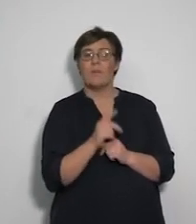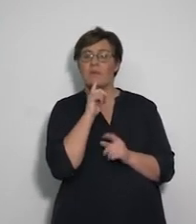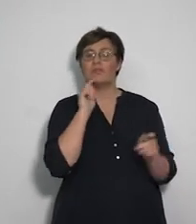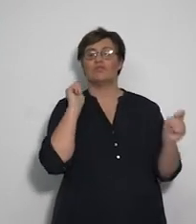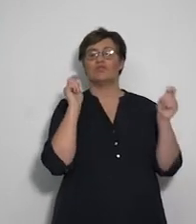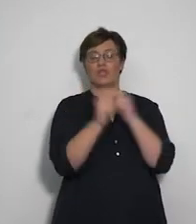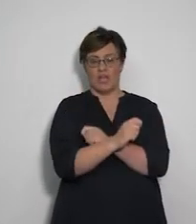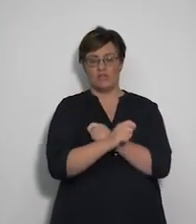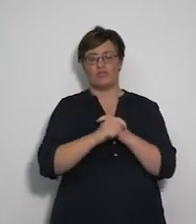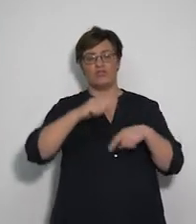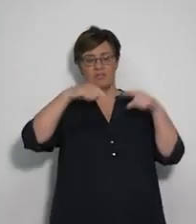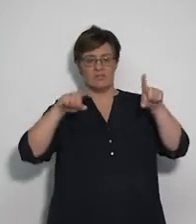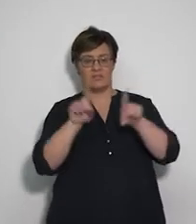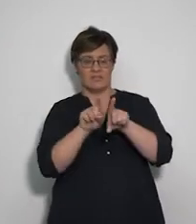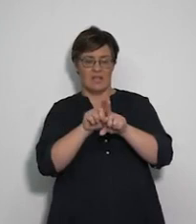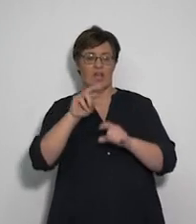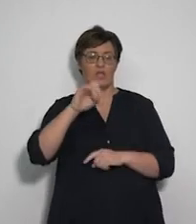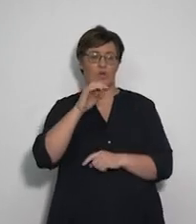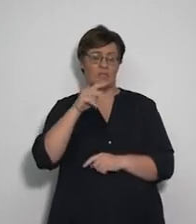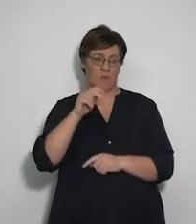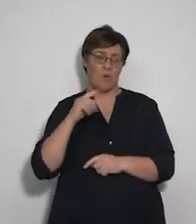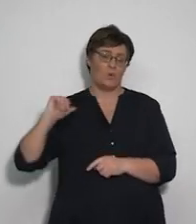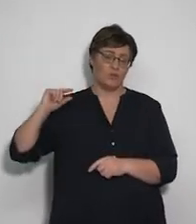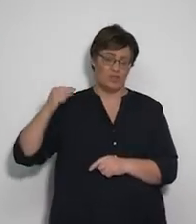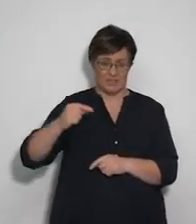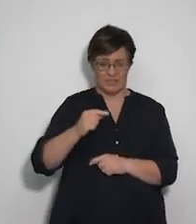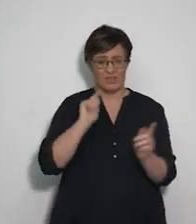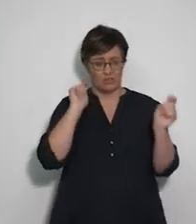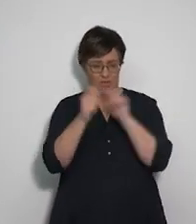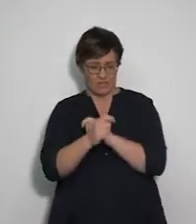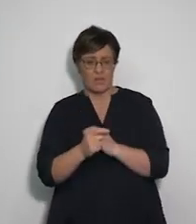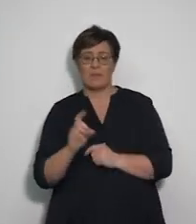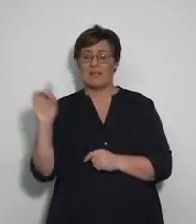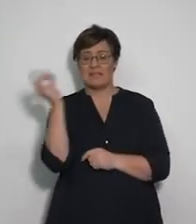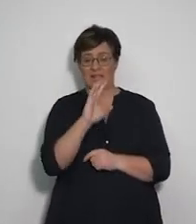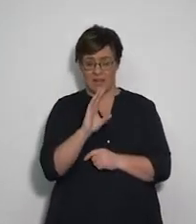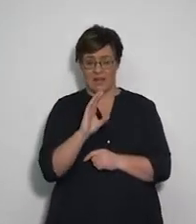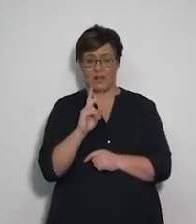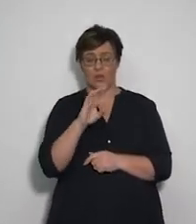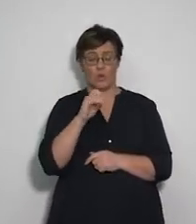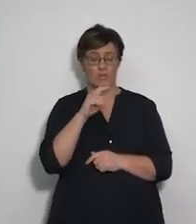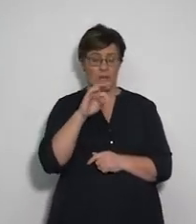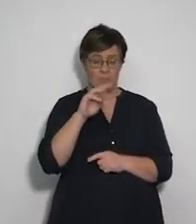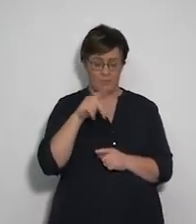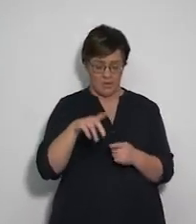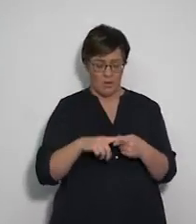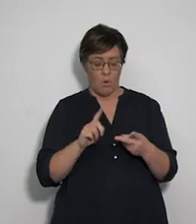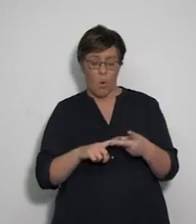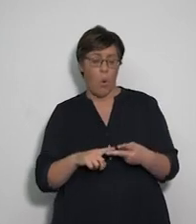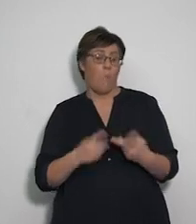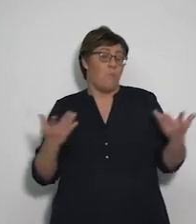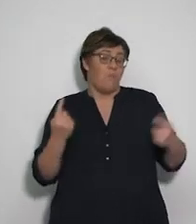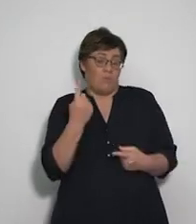a change in the sequence of a nucleotide, of a gene. And that affects a single nucleotide, or it could affect more than